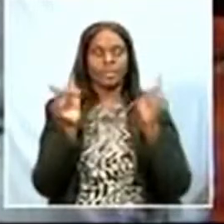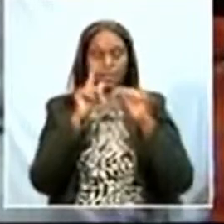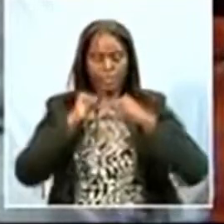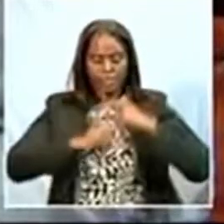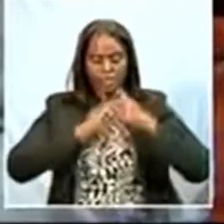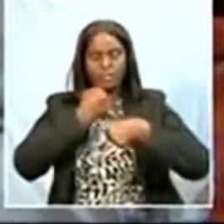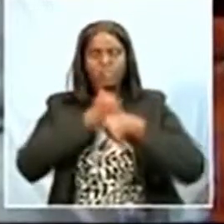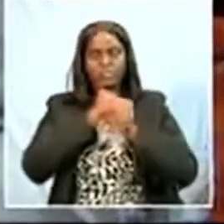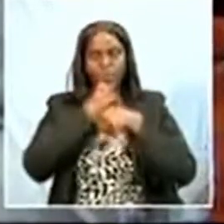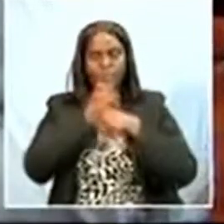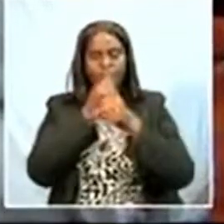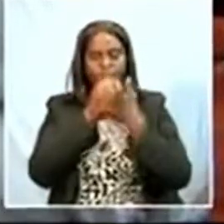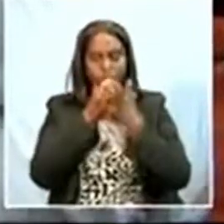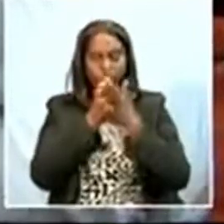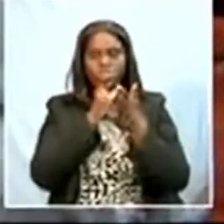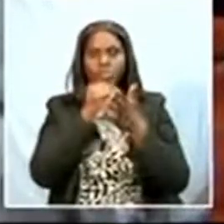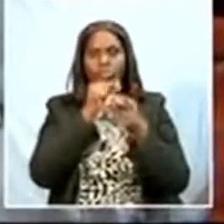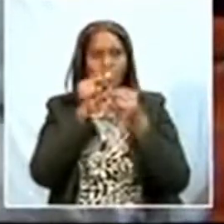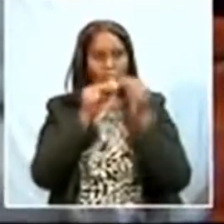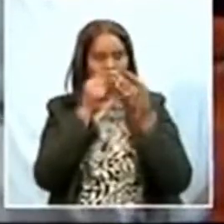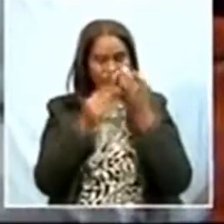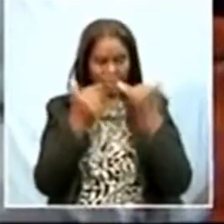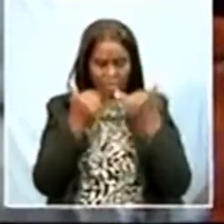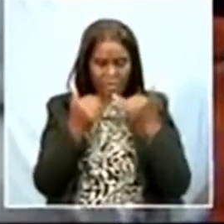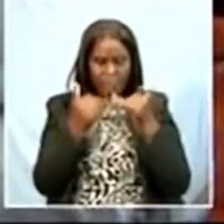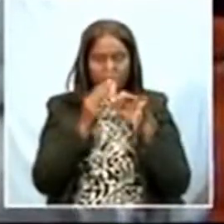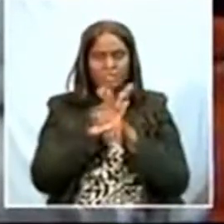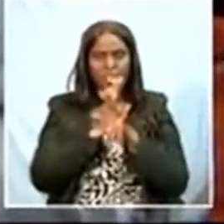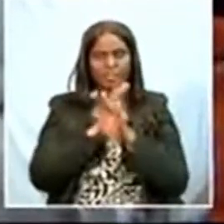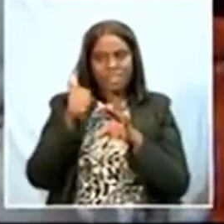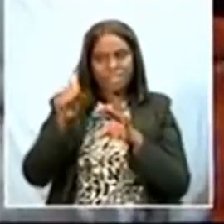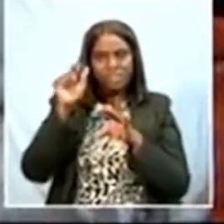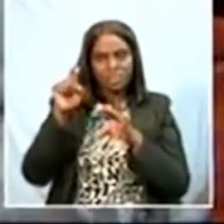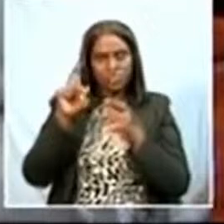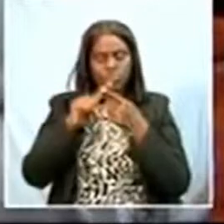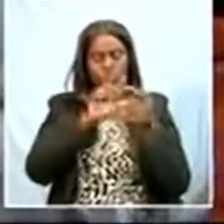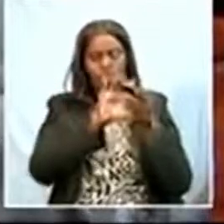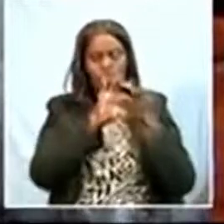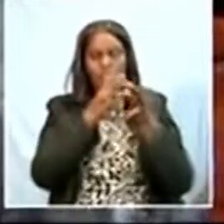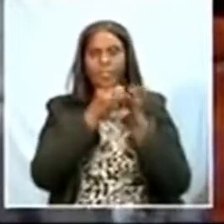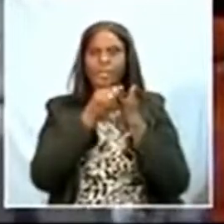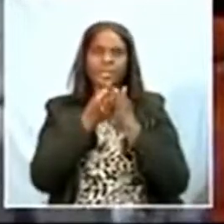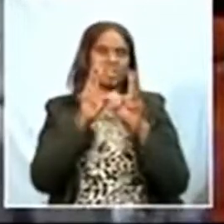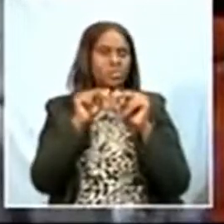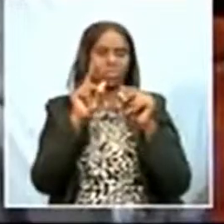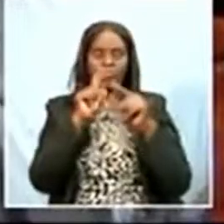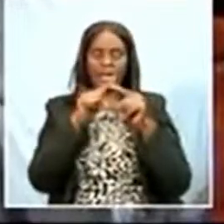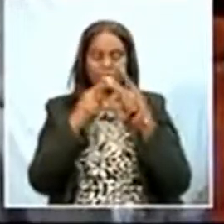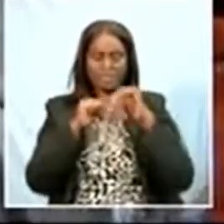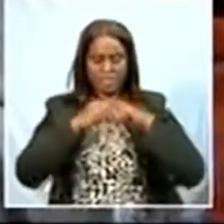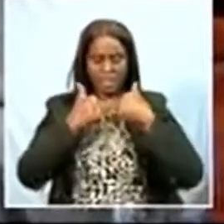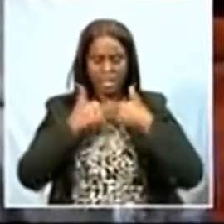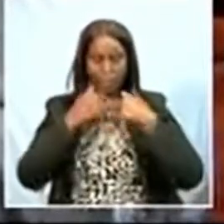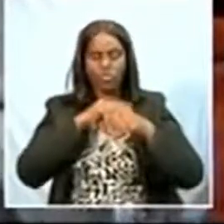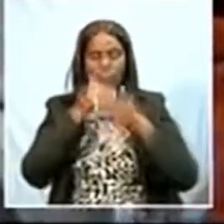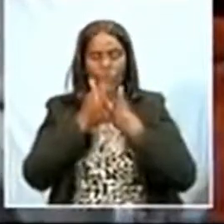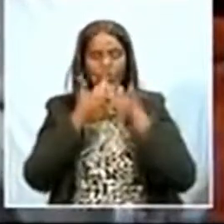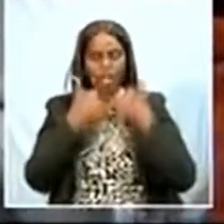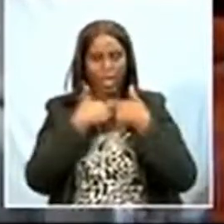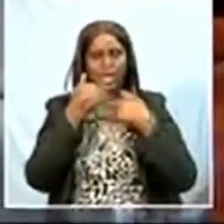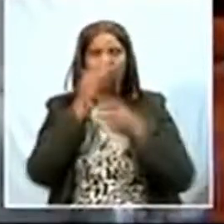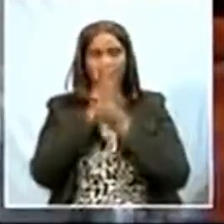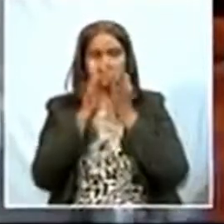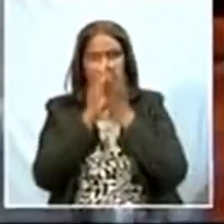create a fund, it does not mean that immediately Zambia needs to borrow money, but we have a